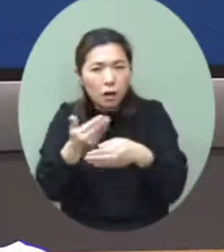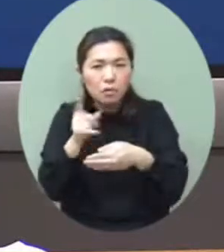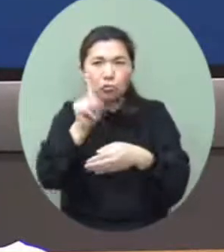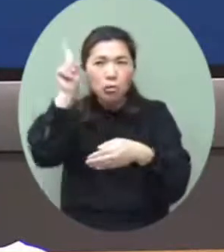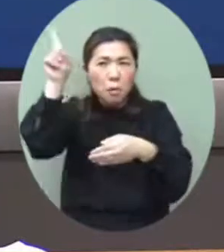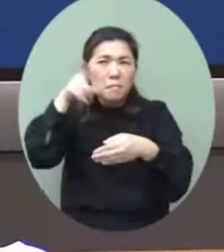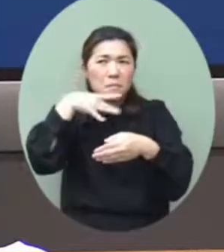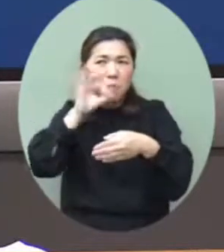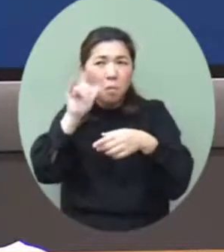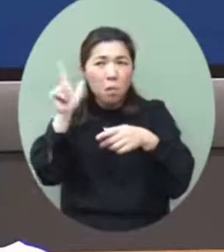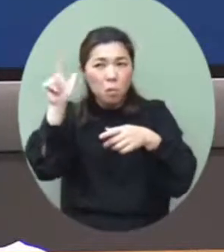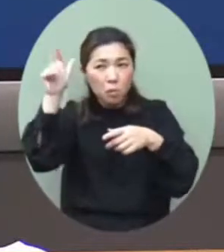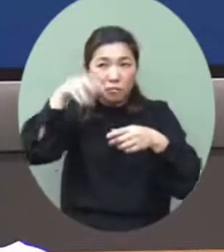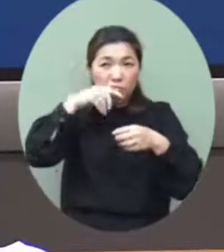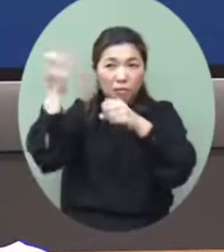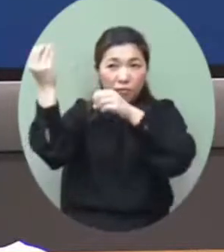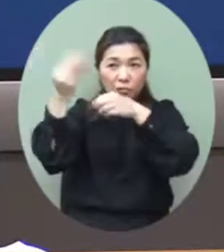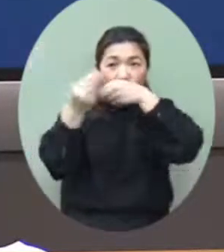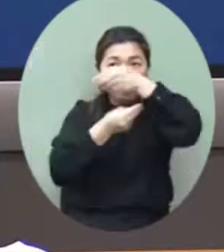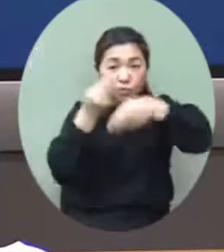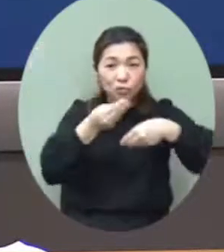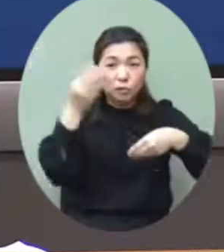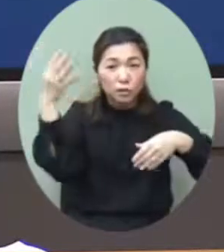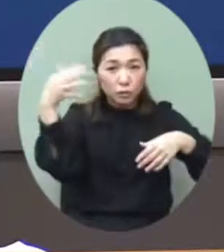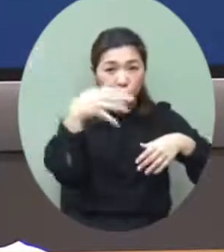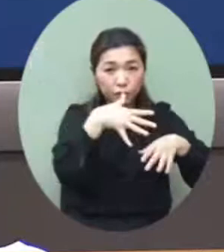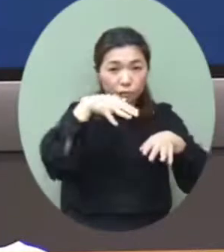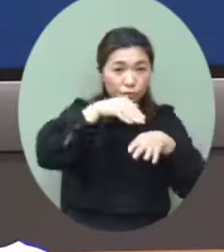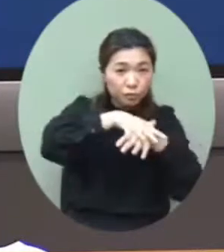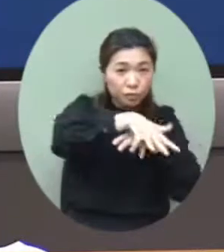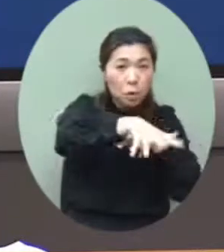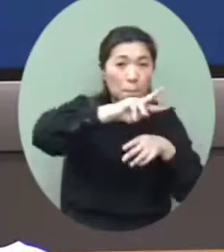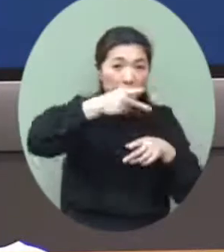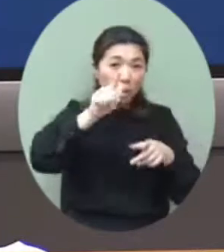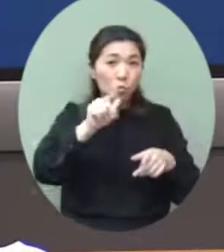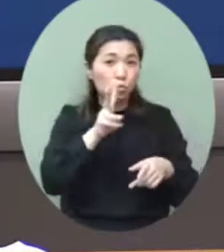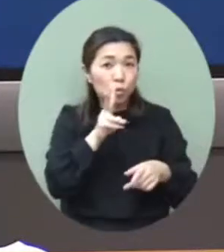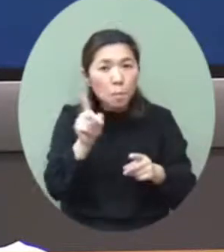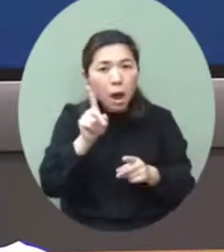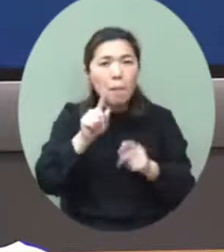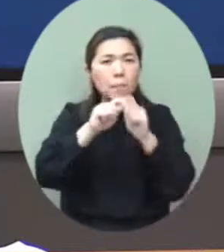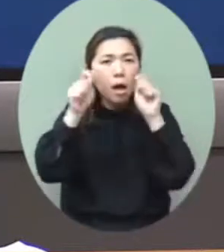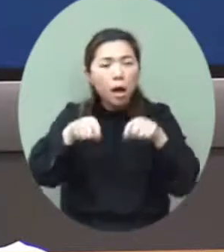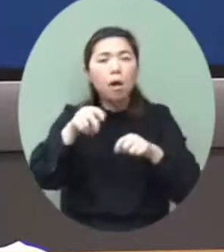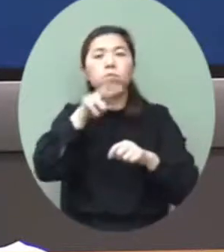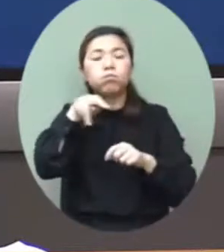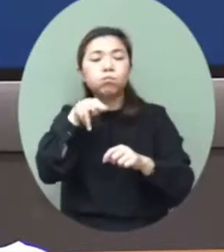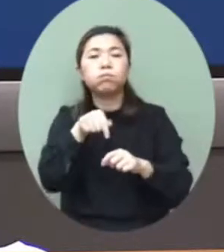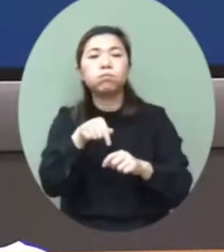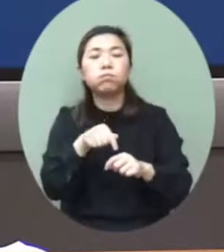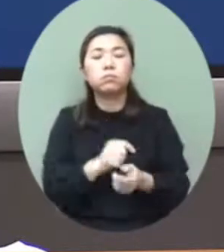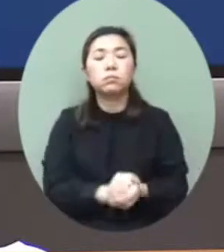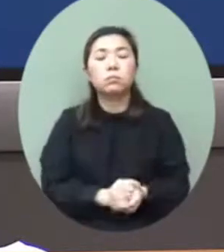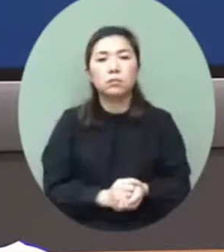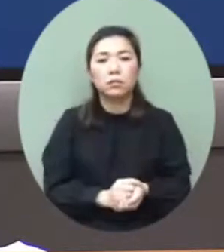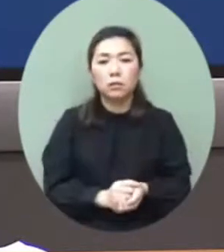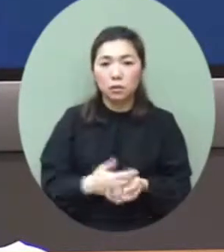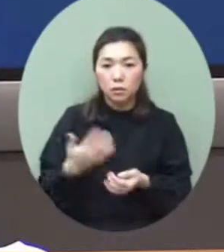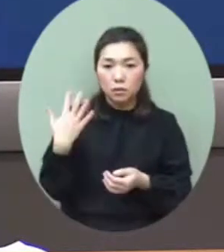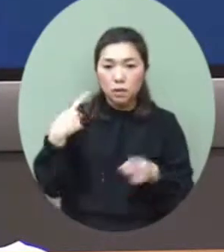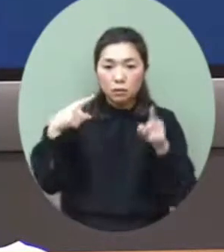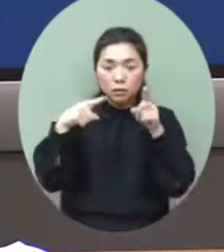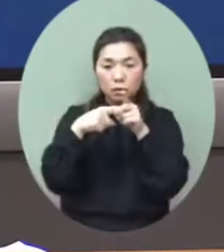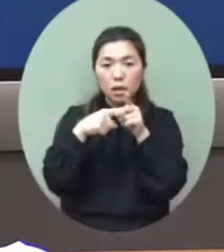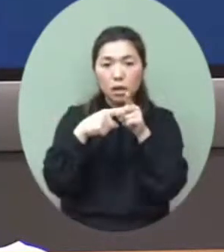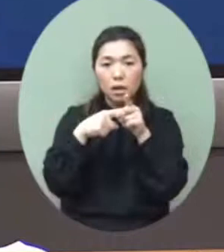saw high viral levels at fixed testing points, we would try to identify the